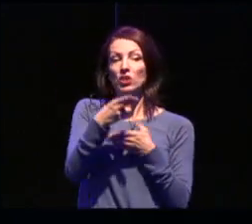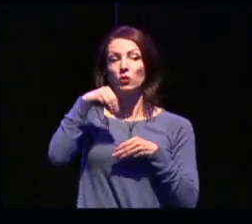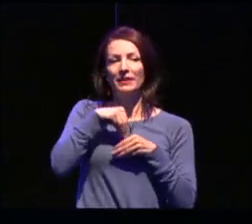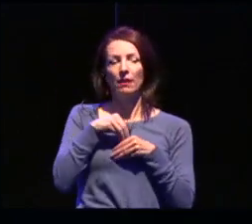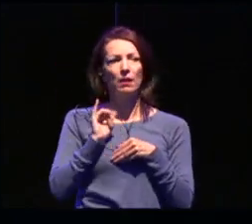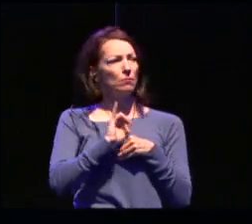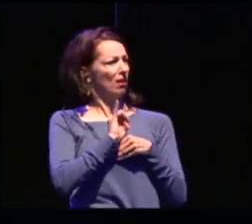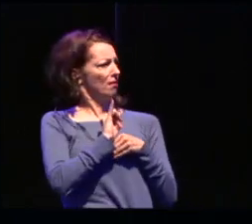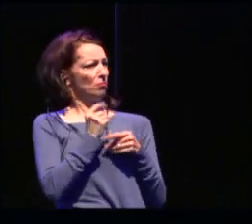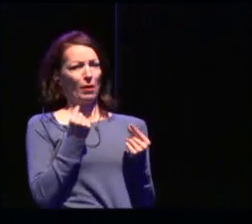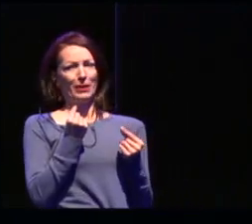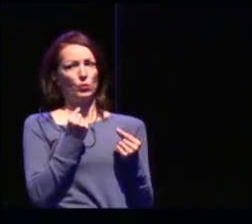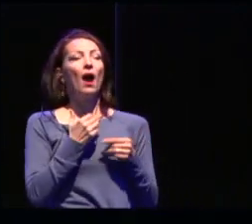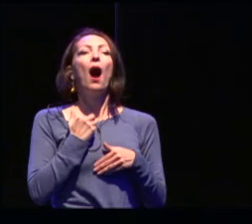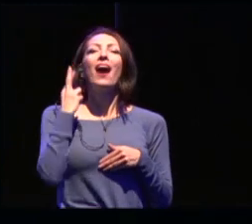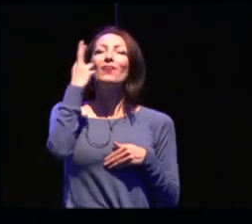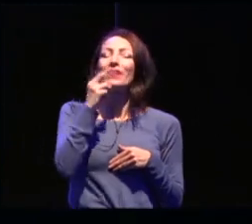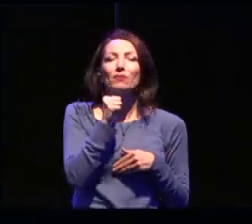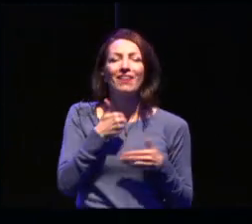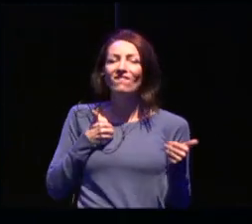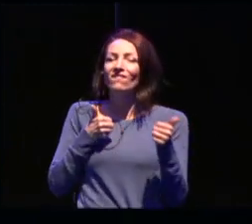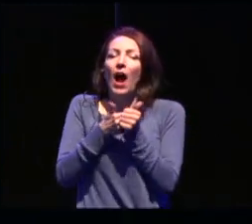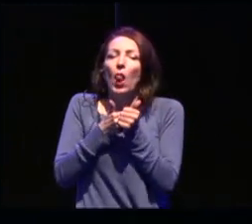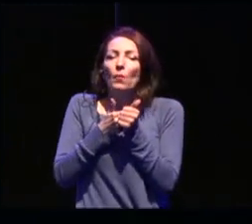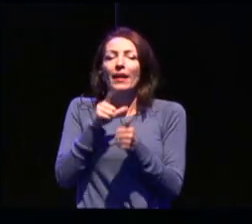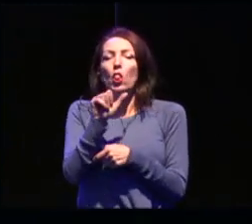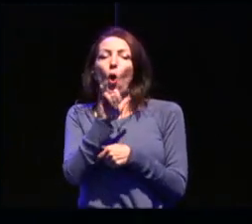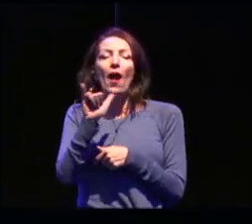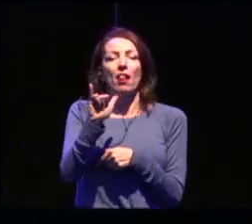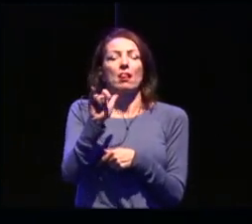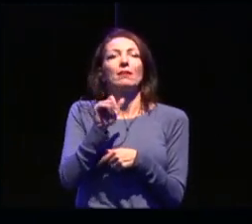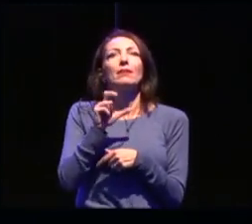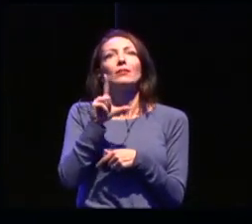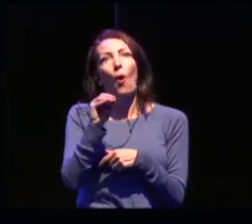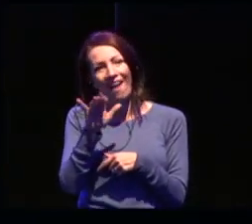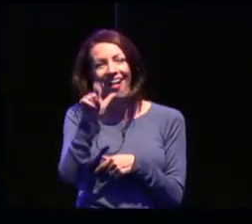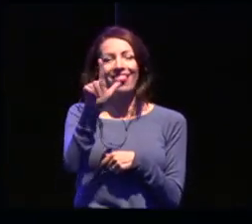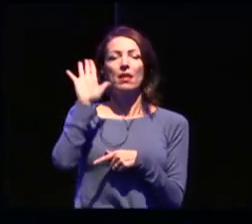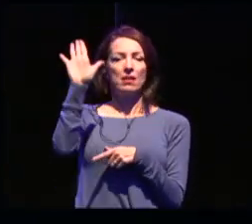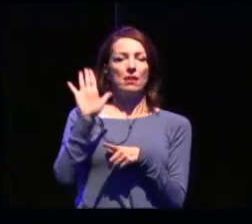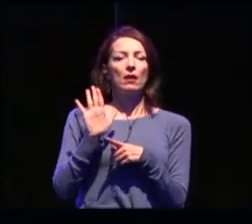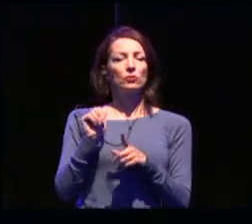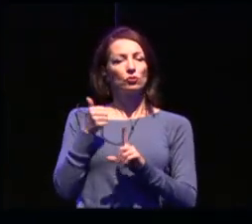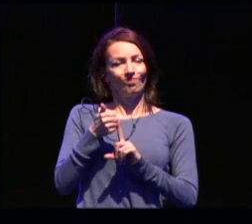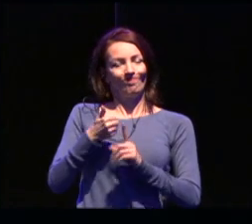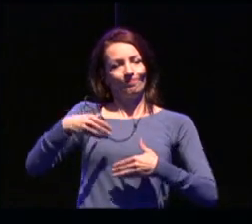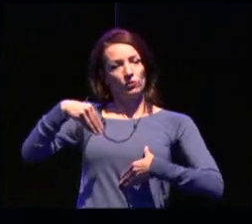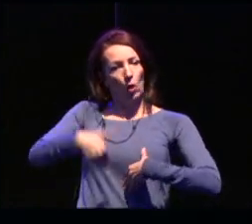within himself, he realized that he had not been loyal to his own soul. He had been loyal to something